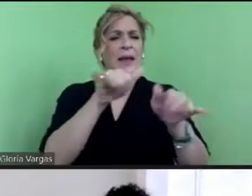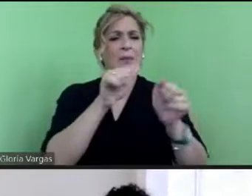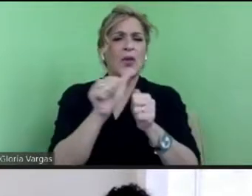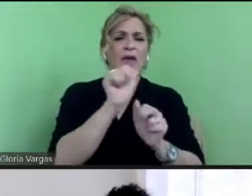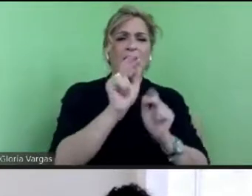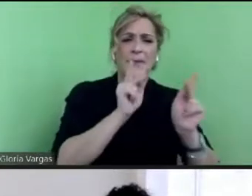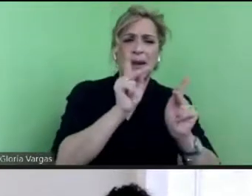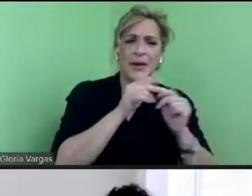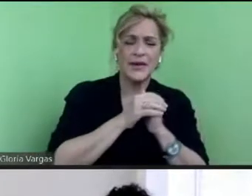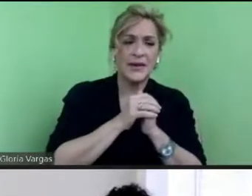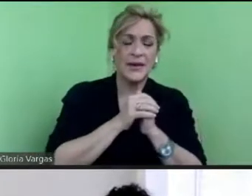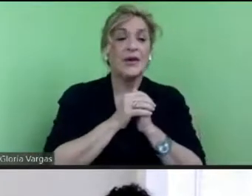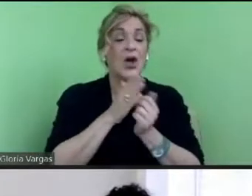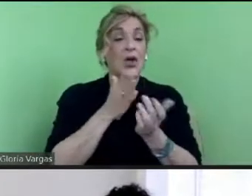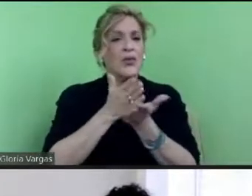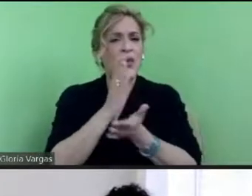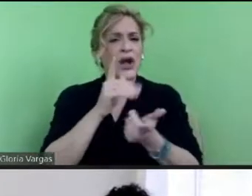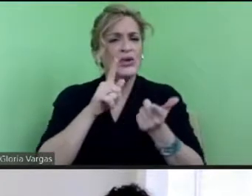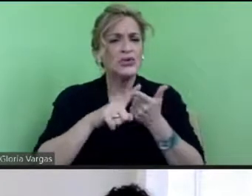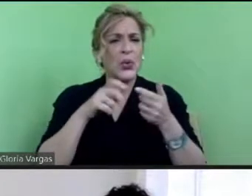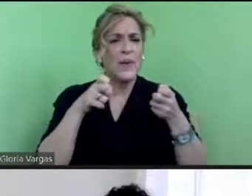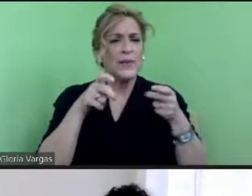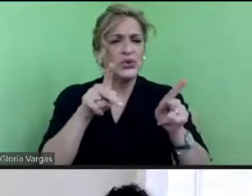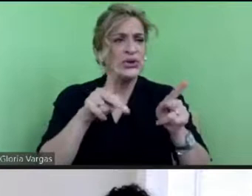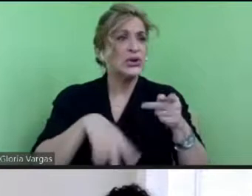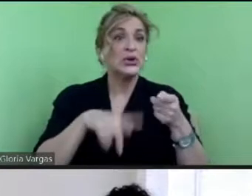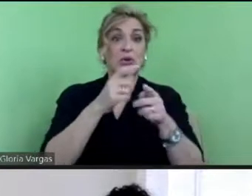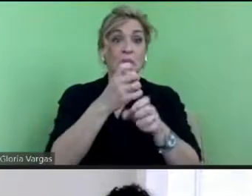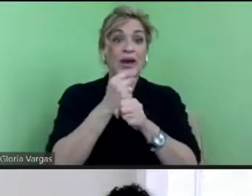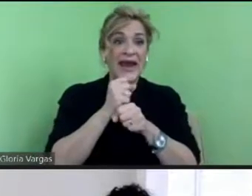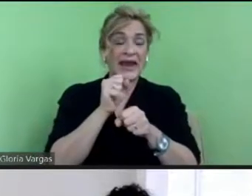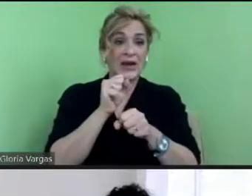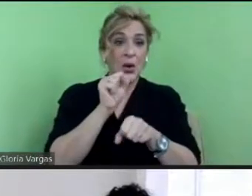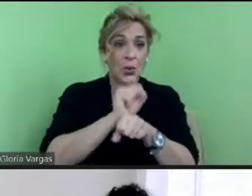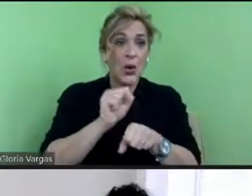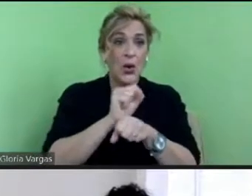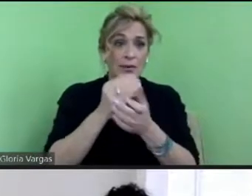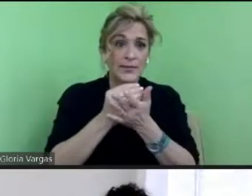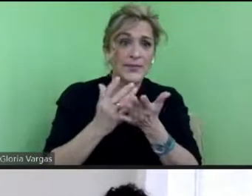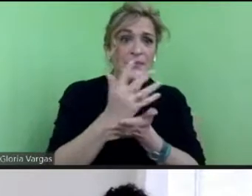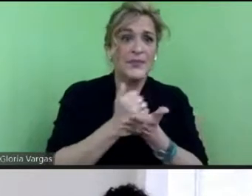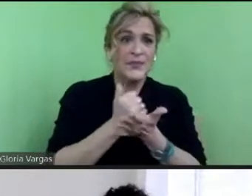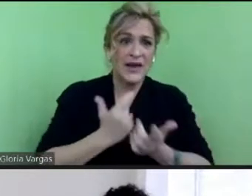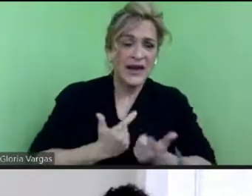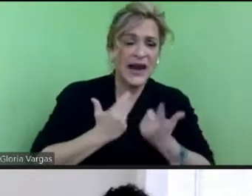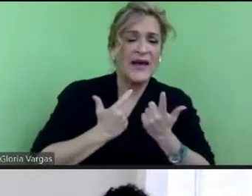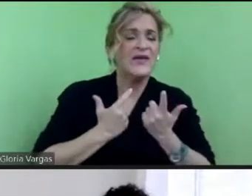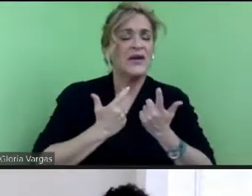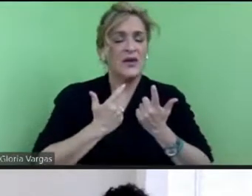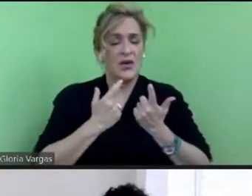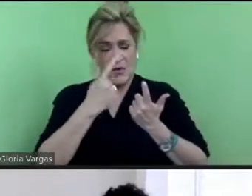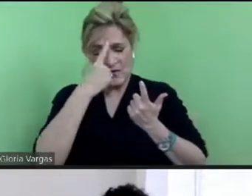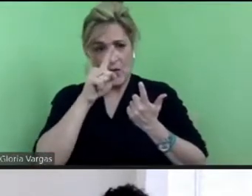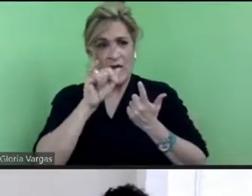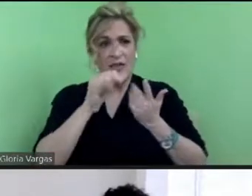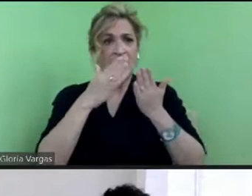includes the right to opportunity to gain a living by work freely chosen or accepted in a labor market